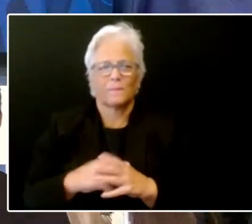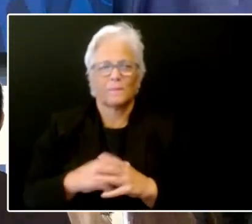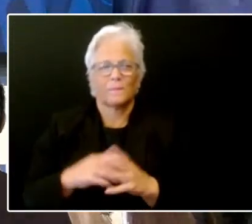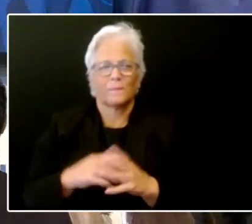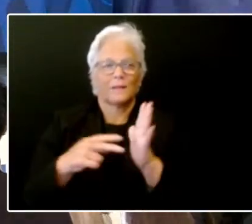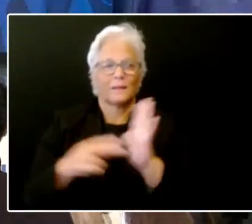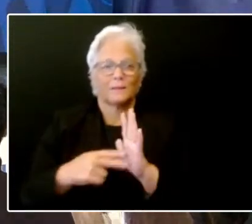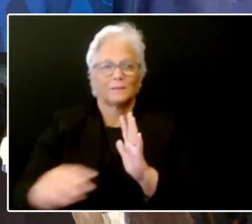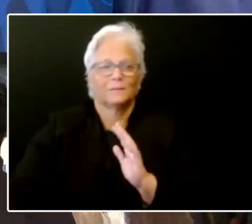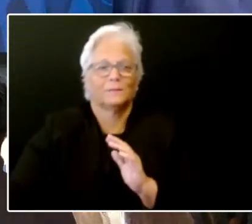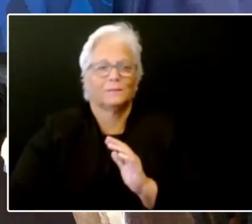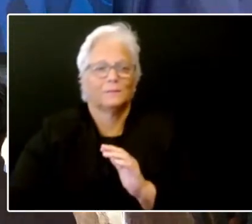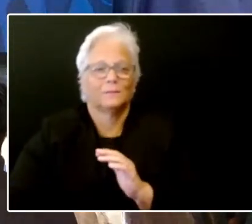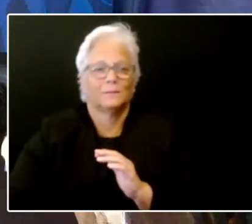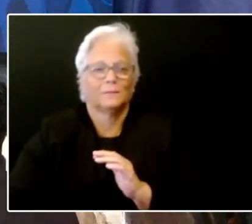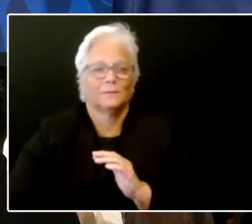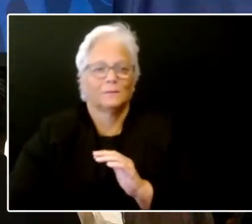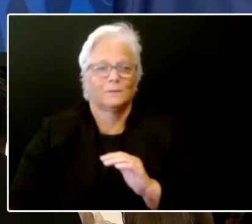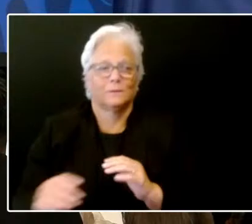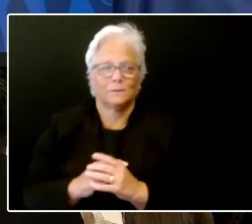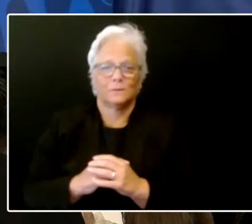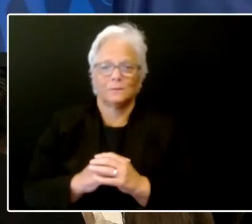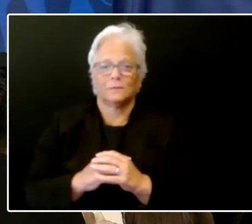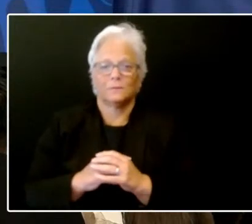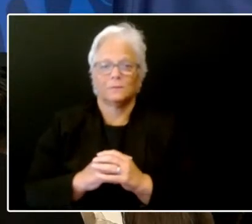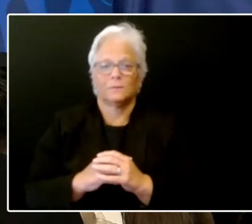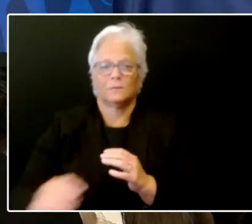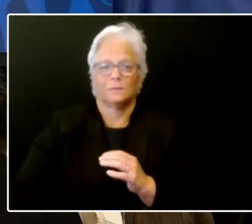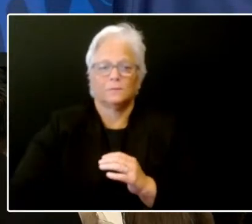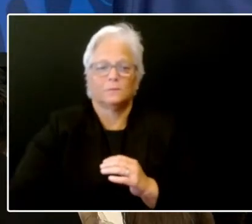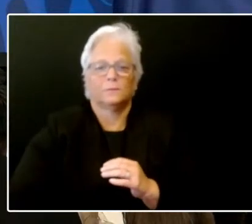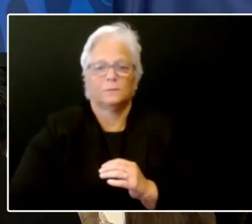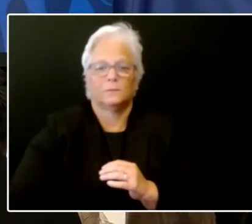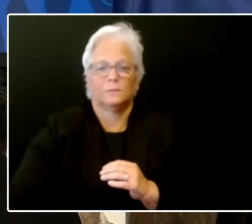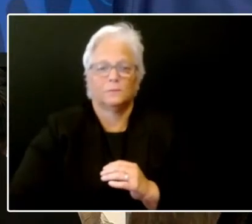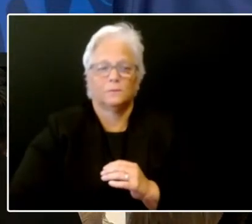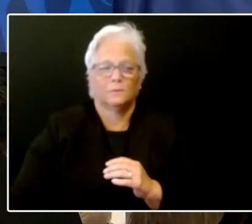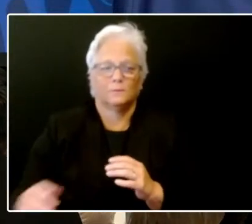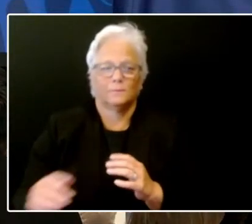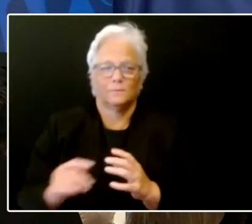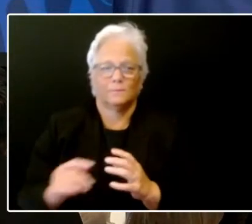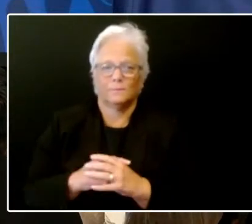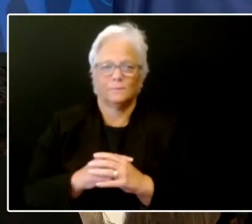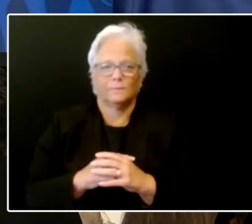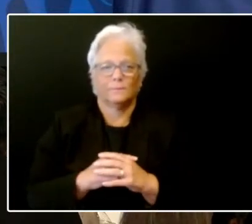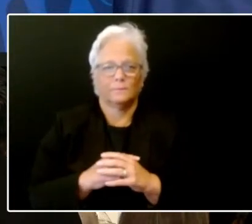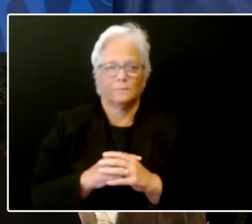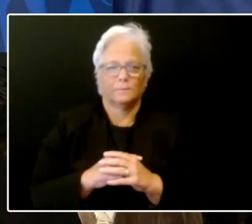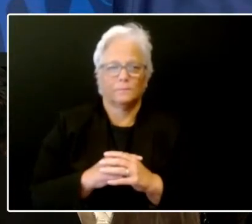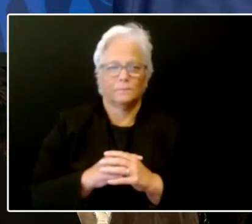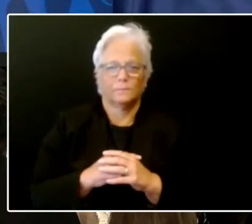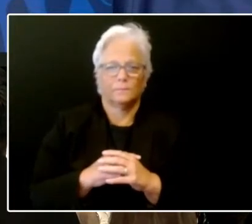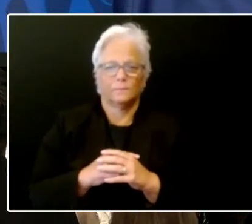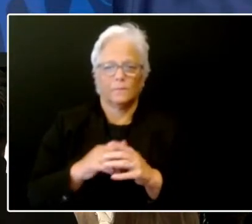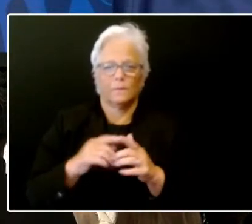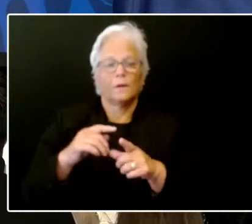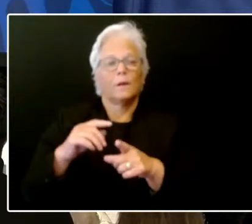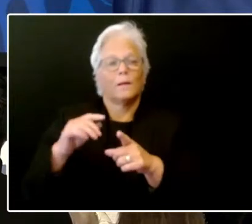should, commensurate with the seriousness of the matter. That most